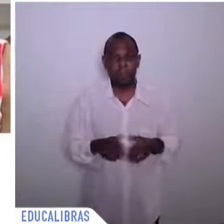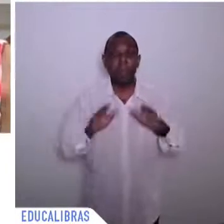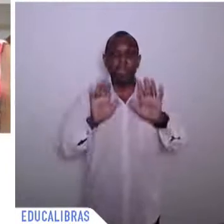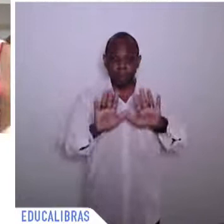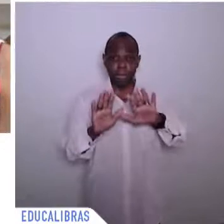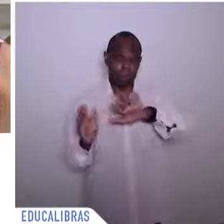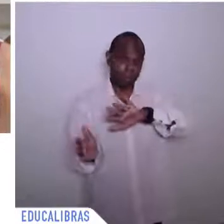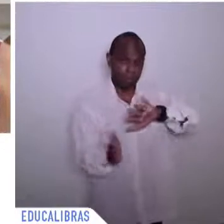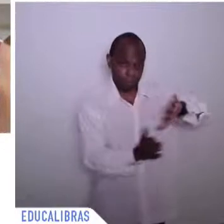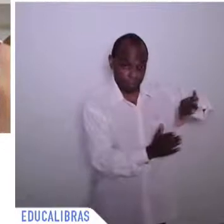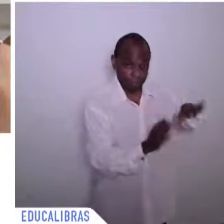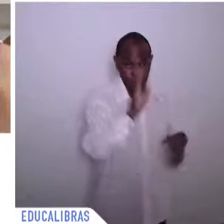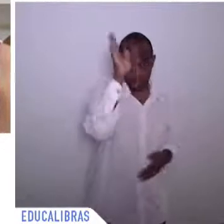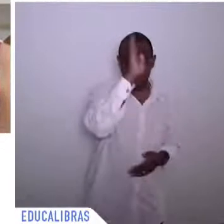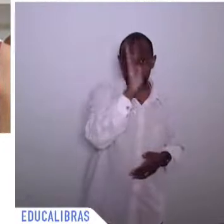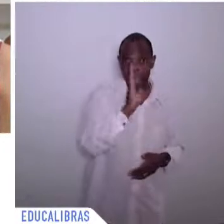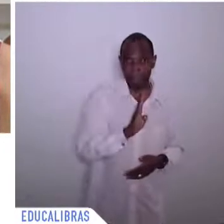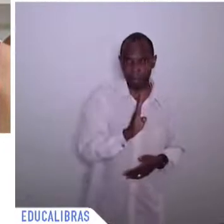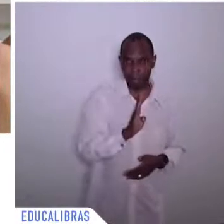going through. So